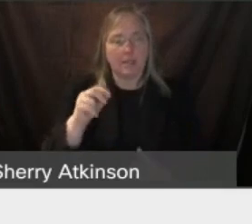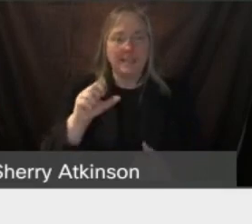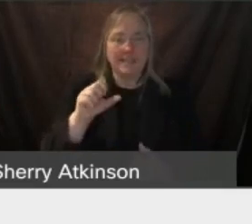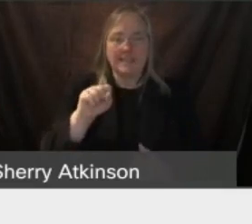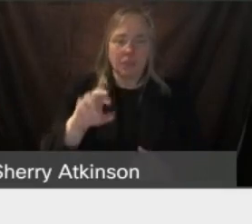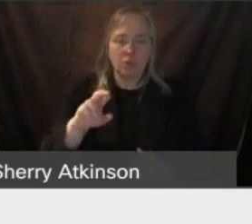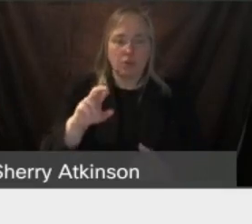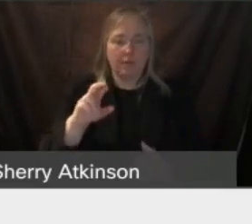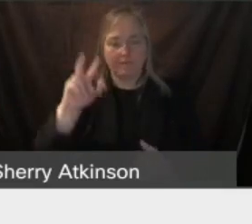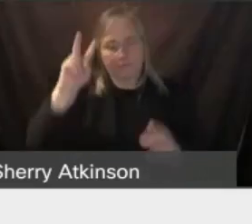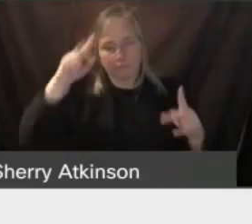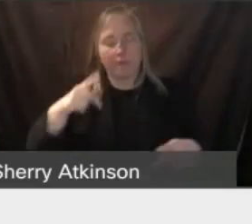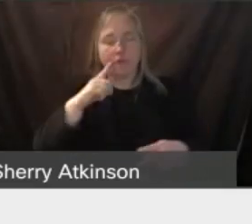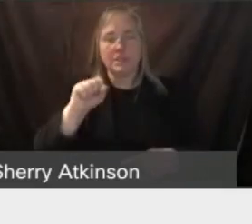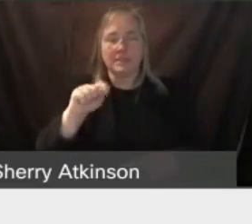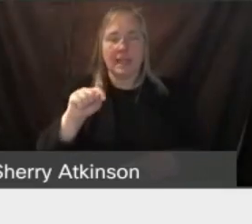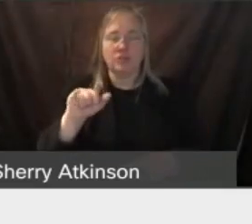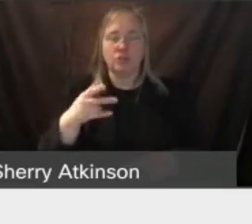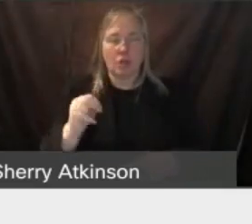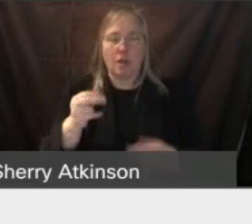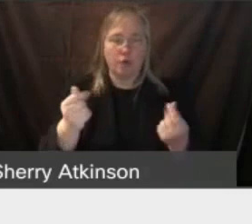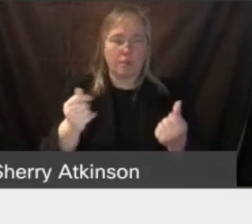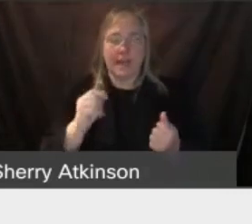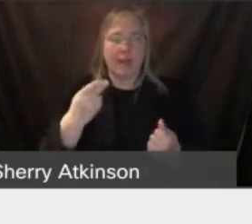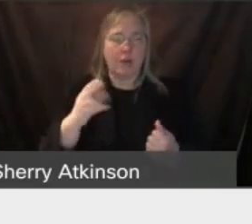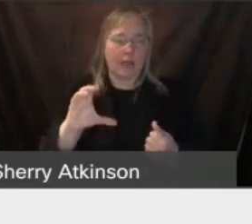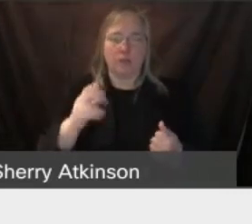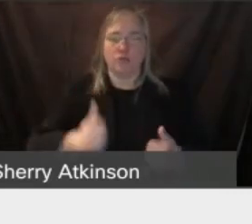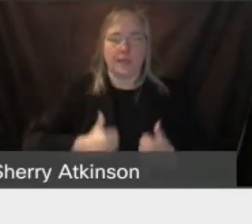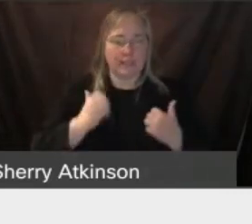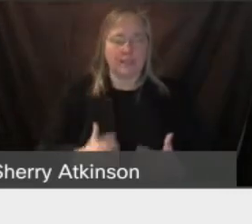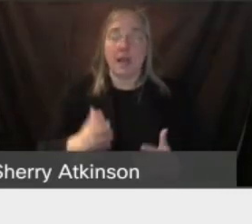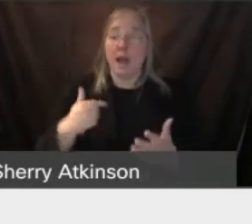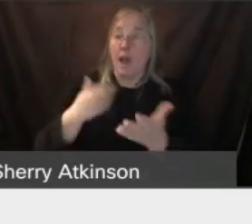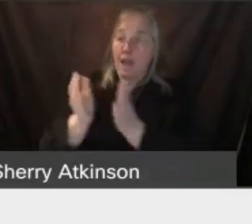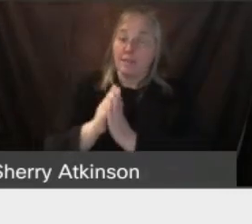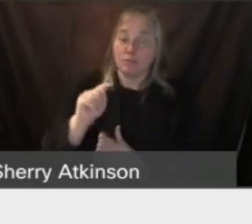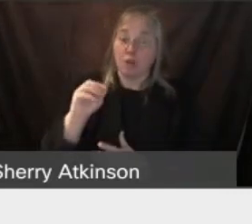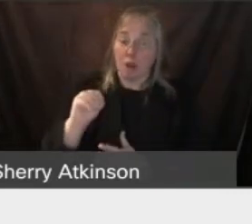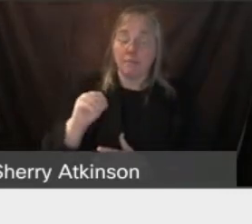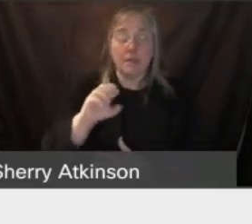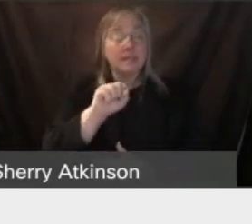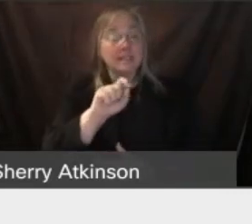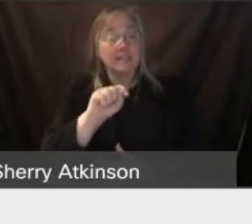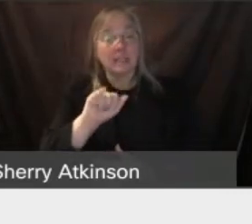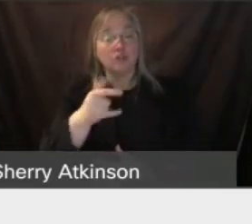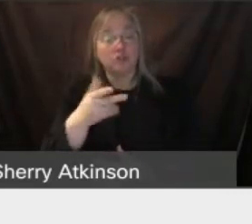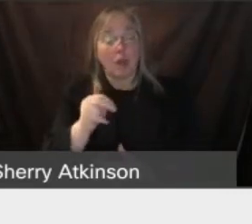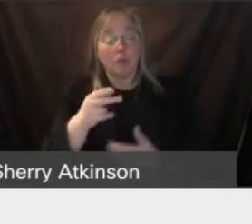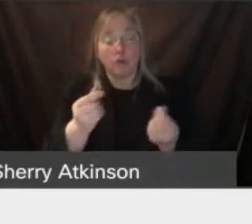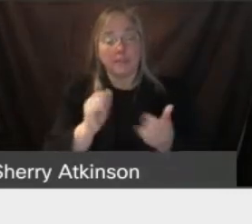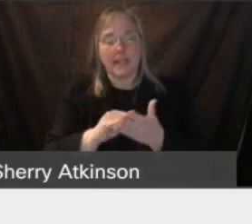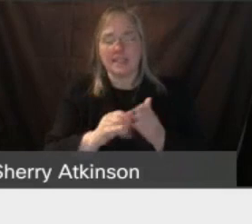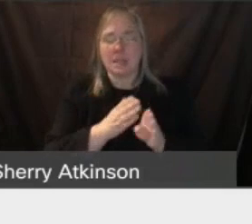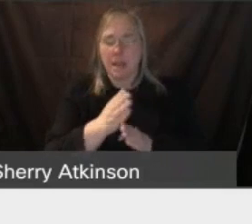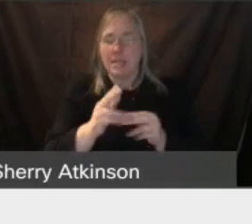John's Properties and a Howard County resident. I asked Tom. St. John Properties is the main developer